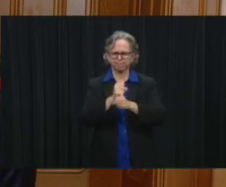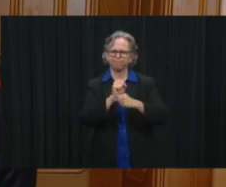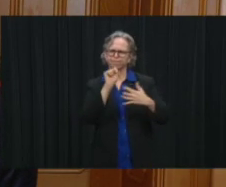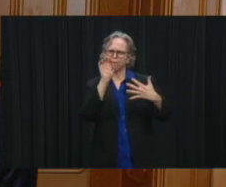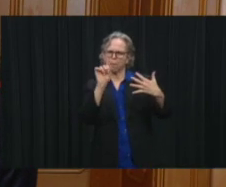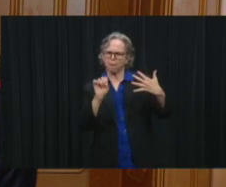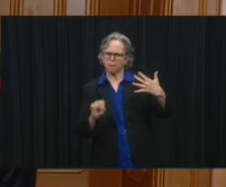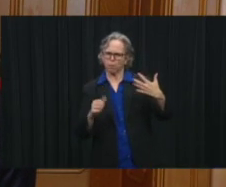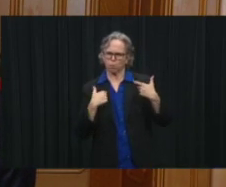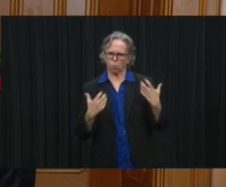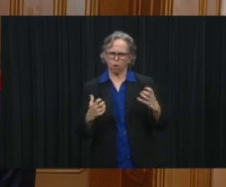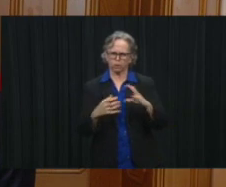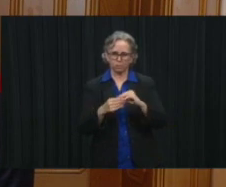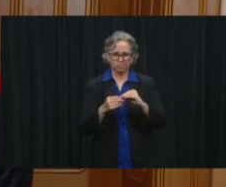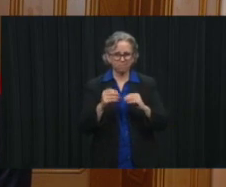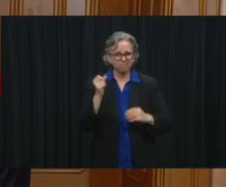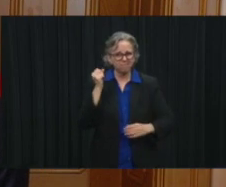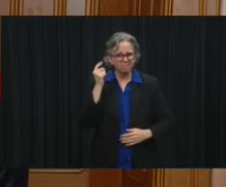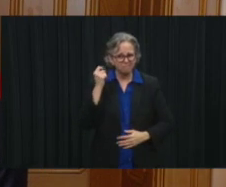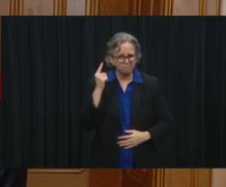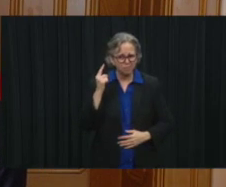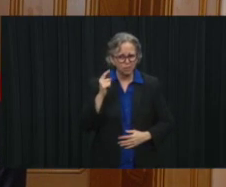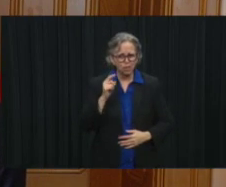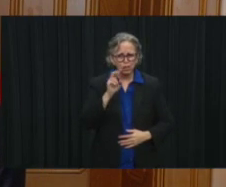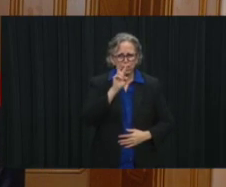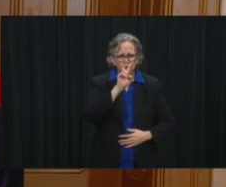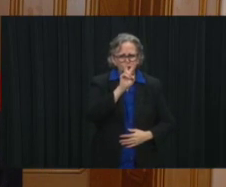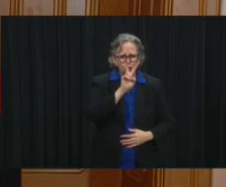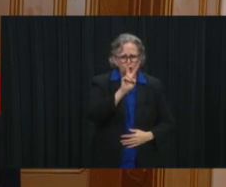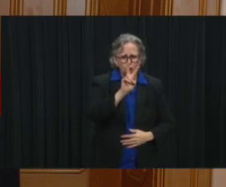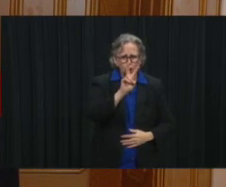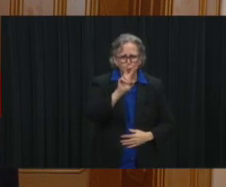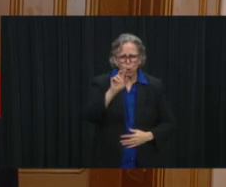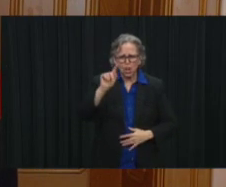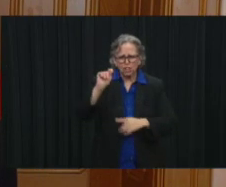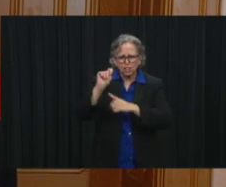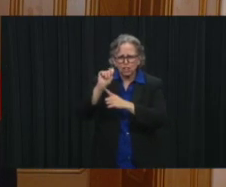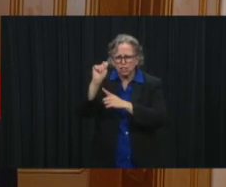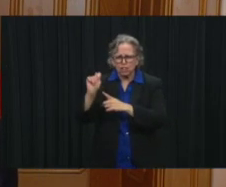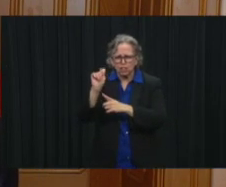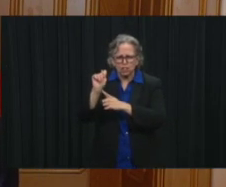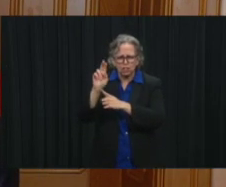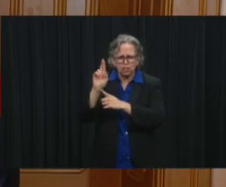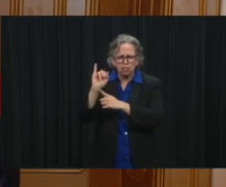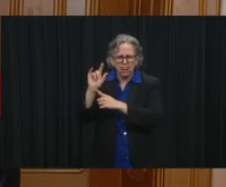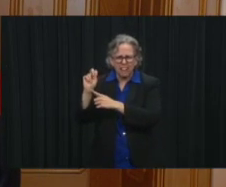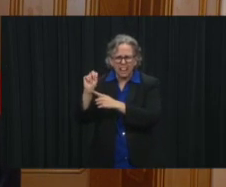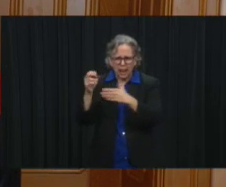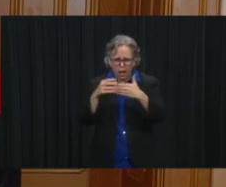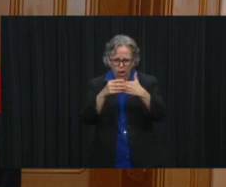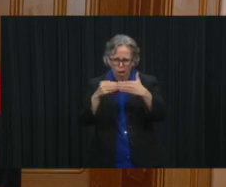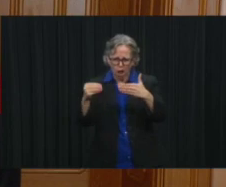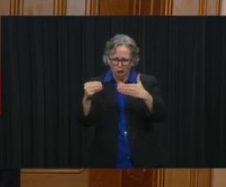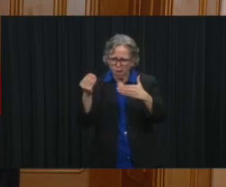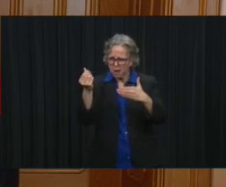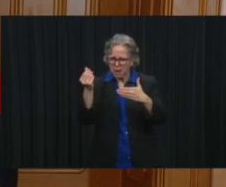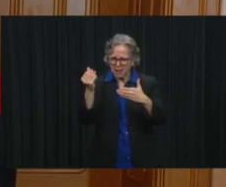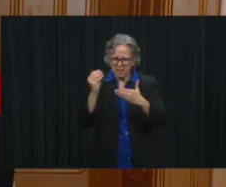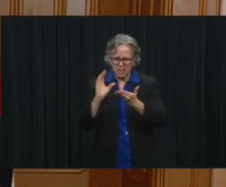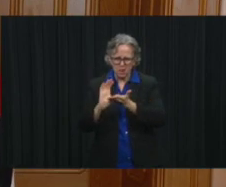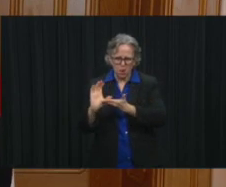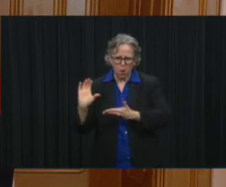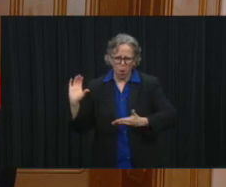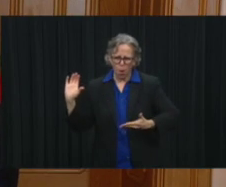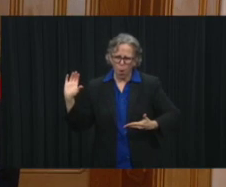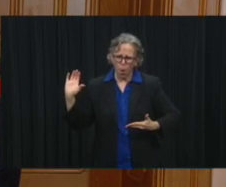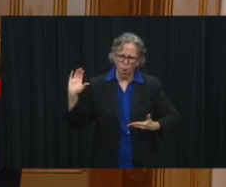trillion, and it is very complex, but I think there are three major aspects to it that will really help